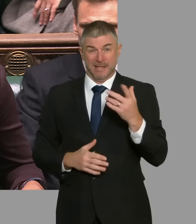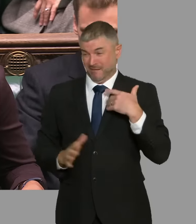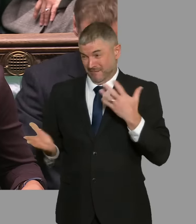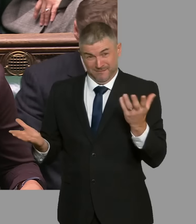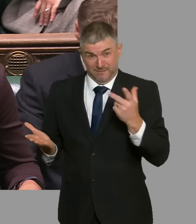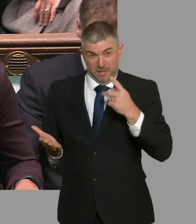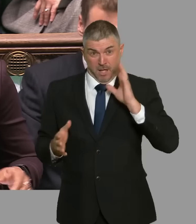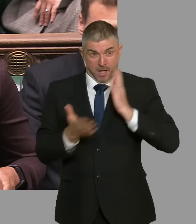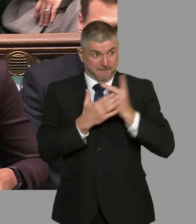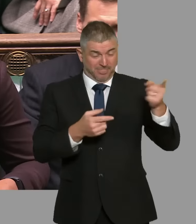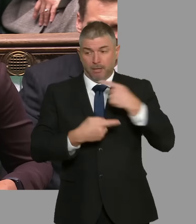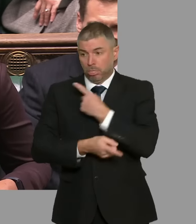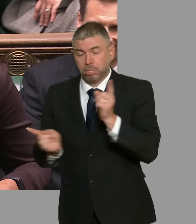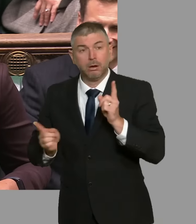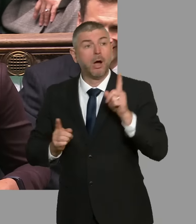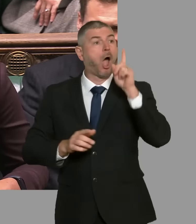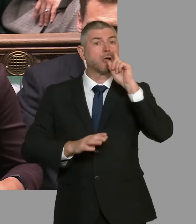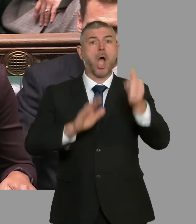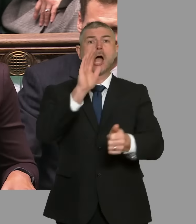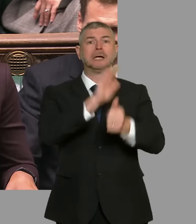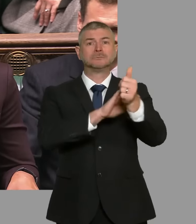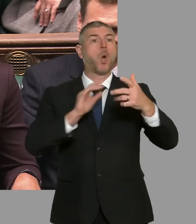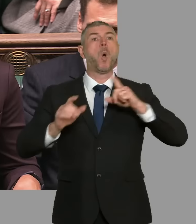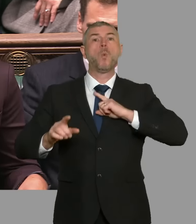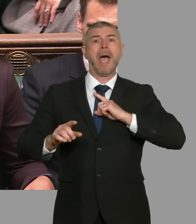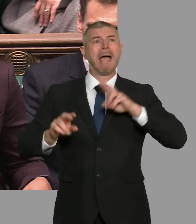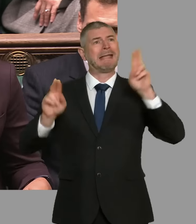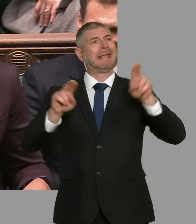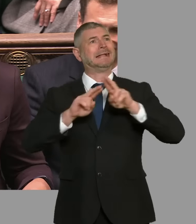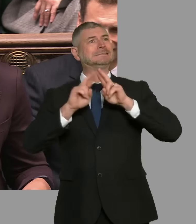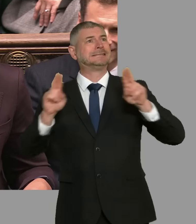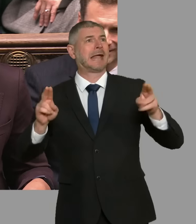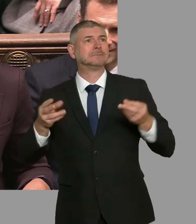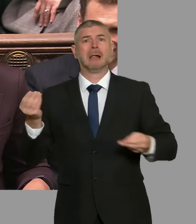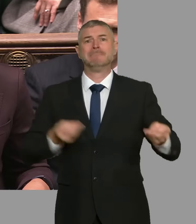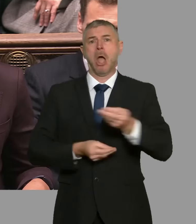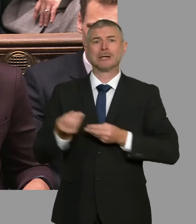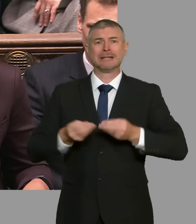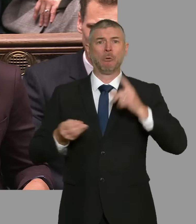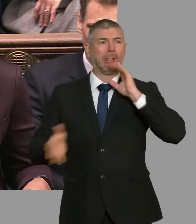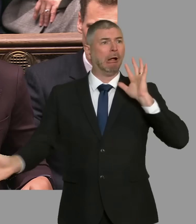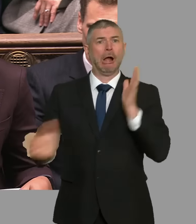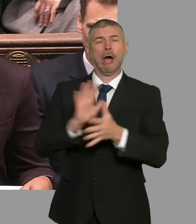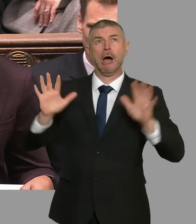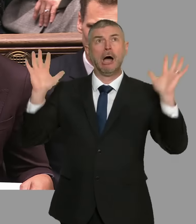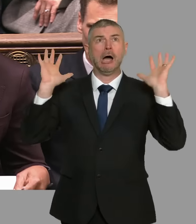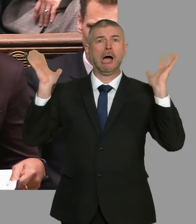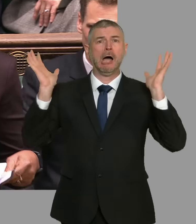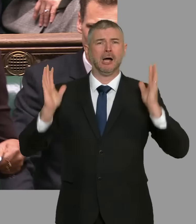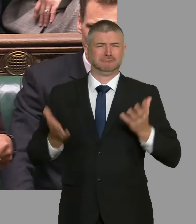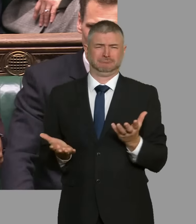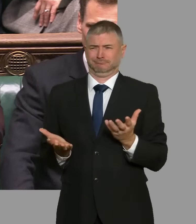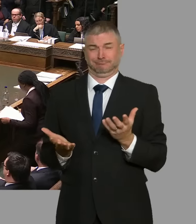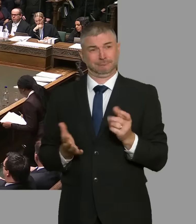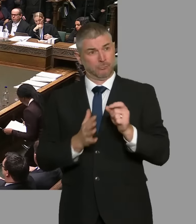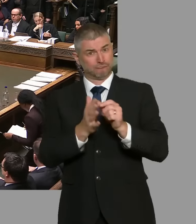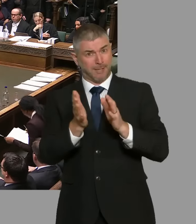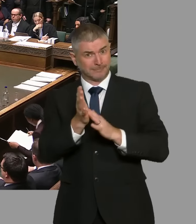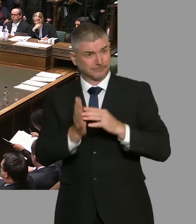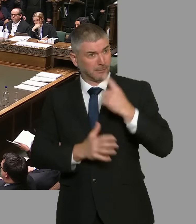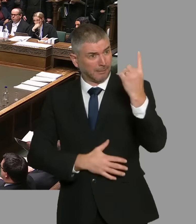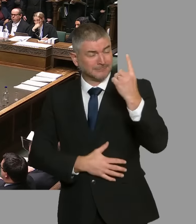international markets. Why does the Prime Minister think that there would be a market meltdown if the Health Secretary took over?